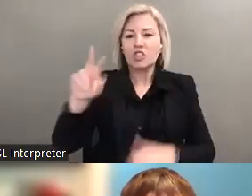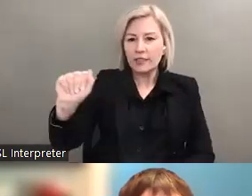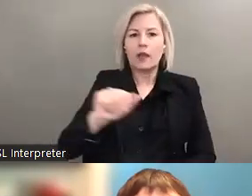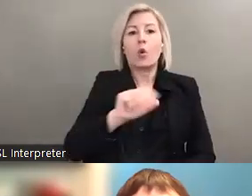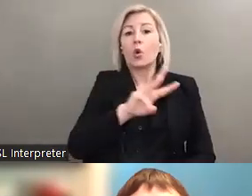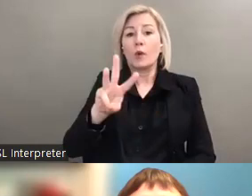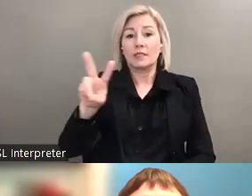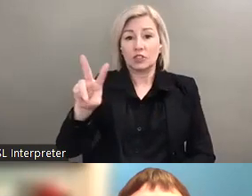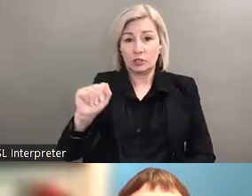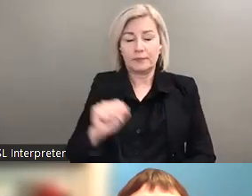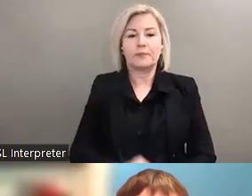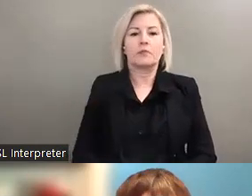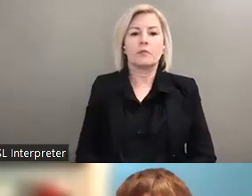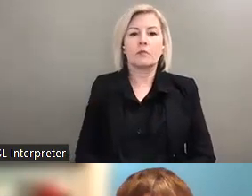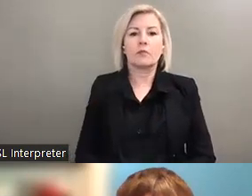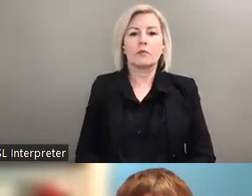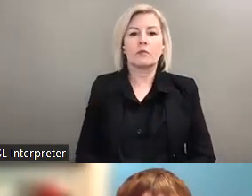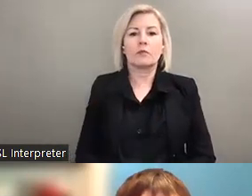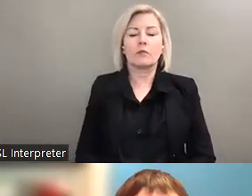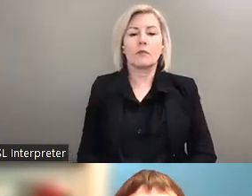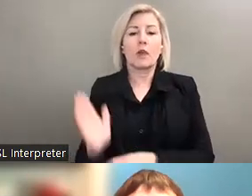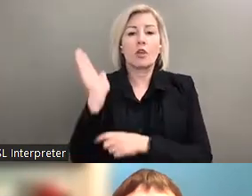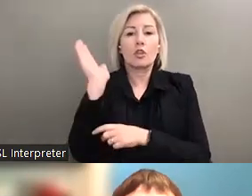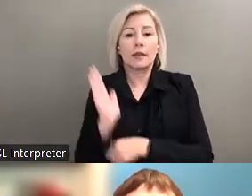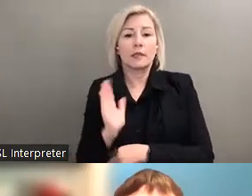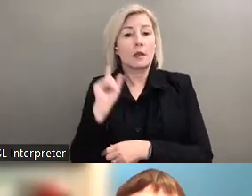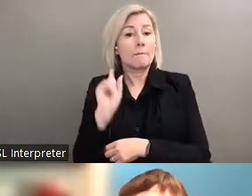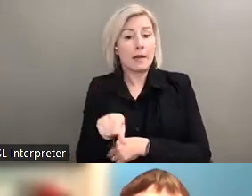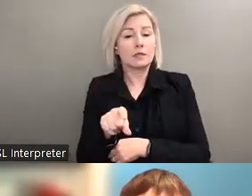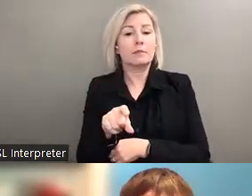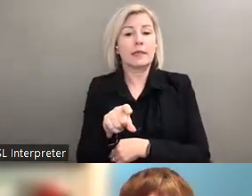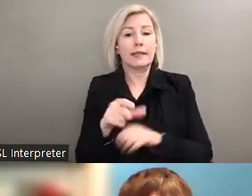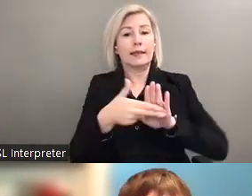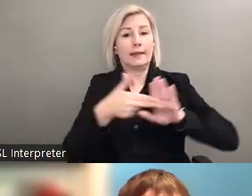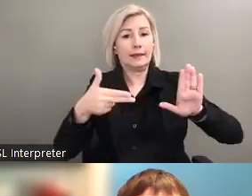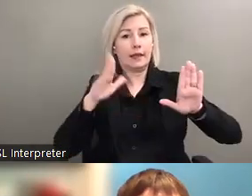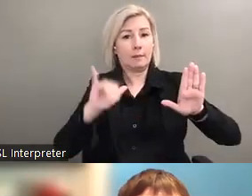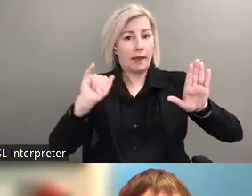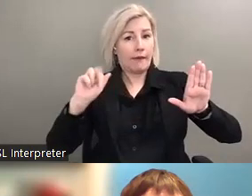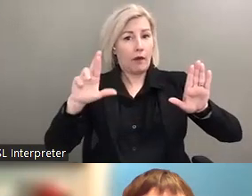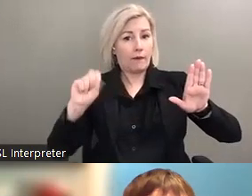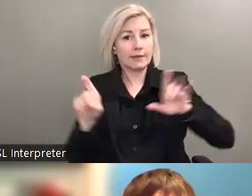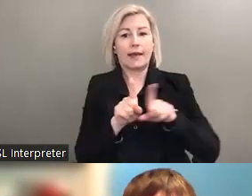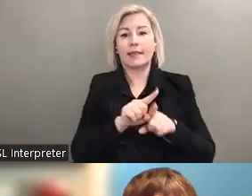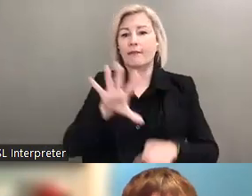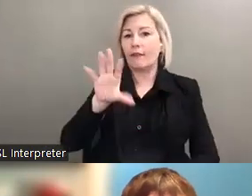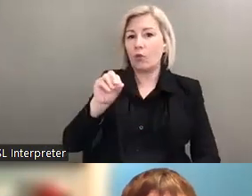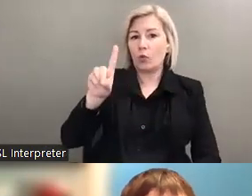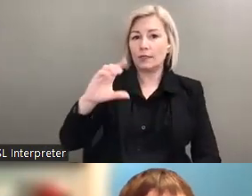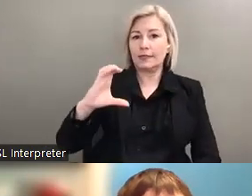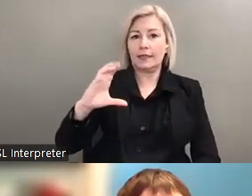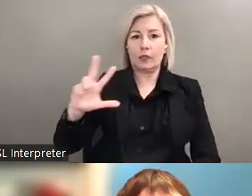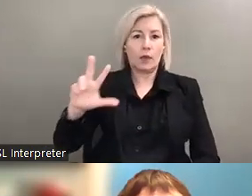Virginia. The presenter also needs to be designated by the IRS as a 501c3